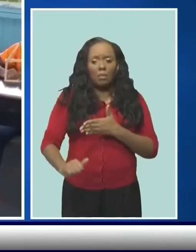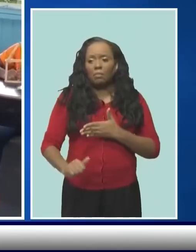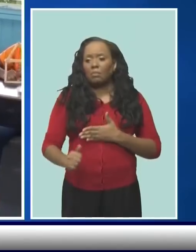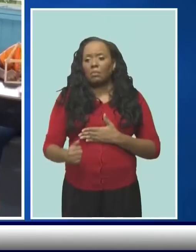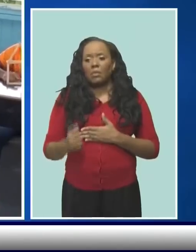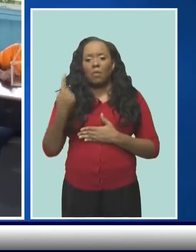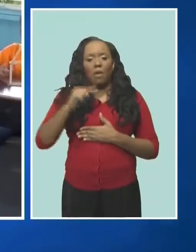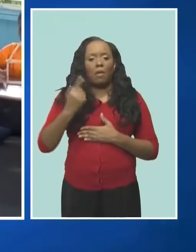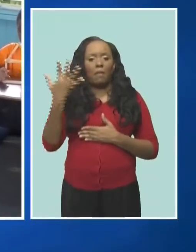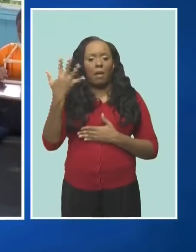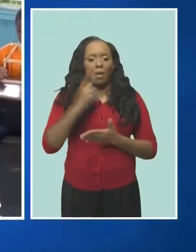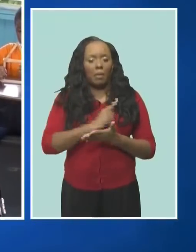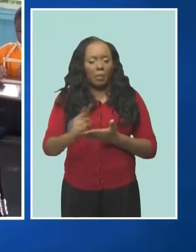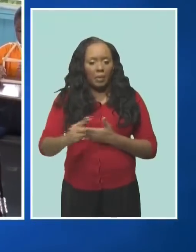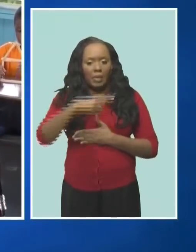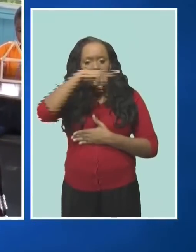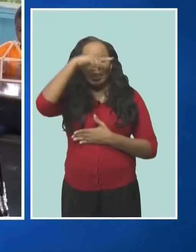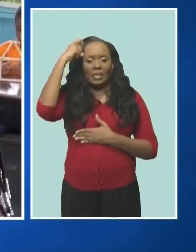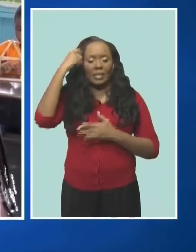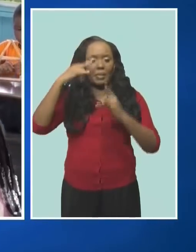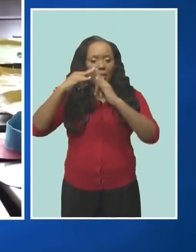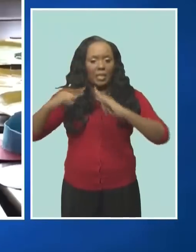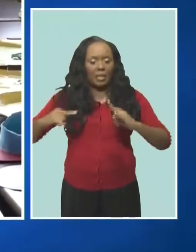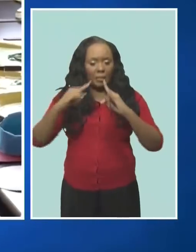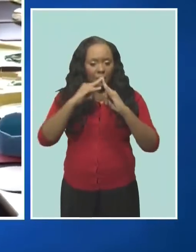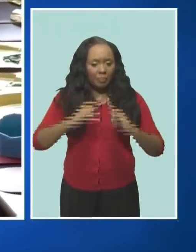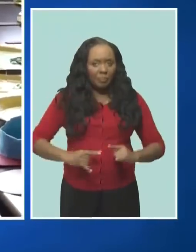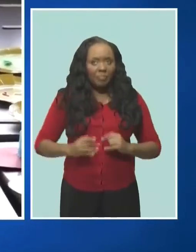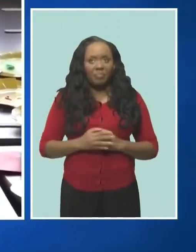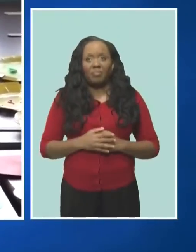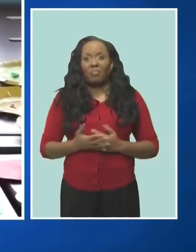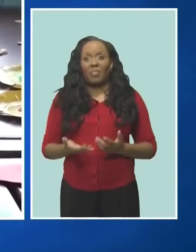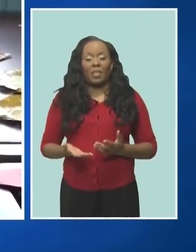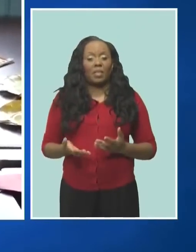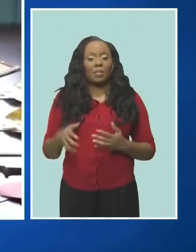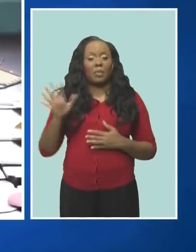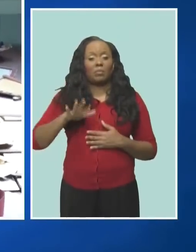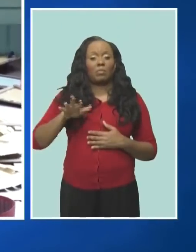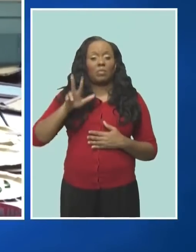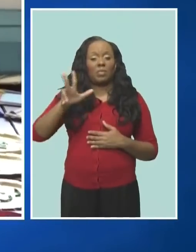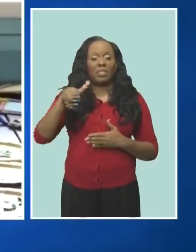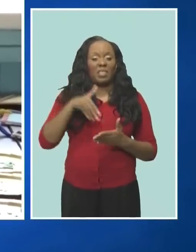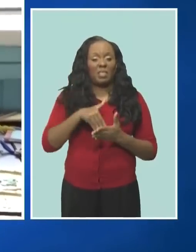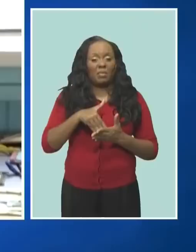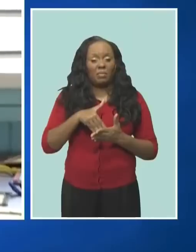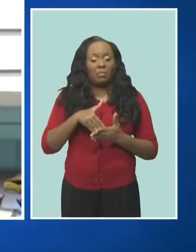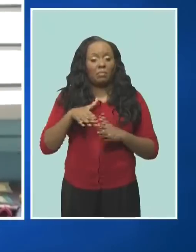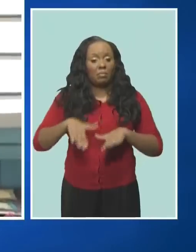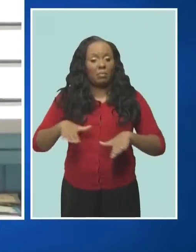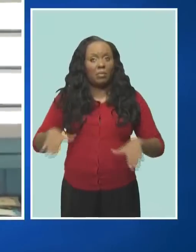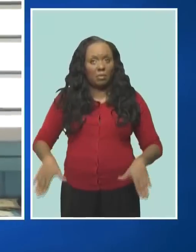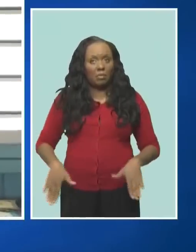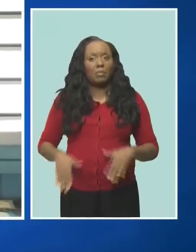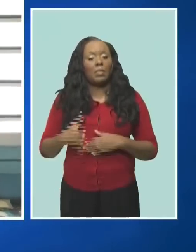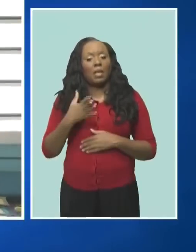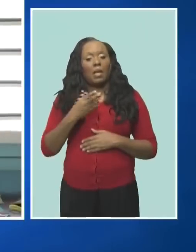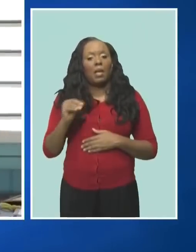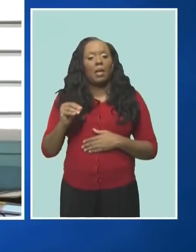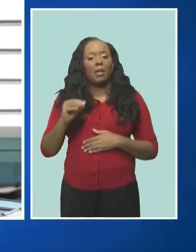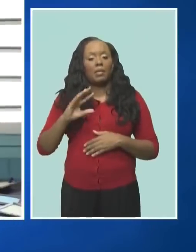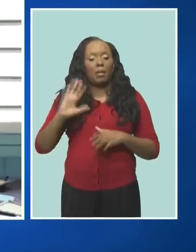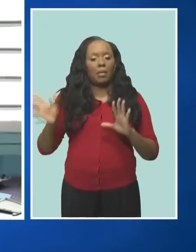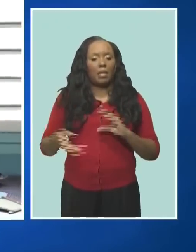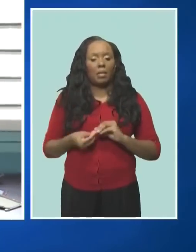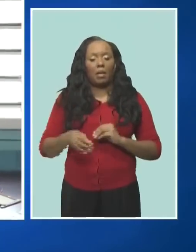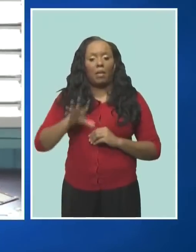Sports and Community Empowerment Charles Griffith, who says there are just under 3,000 registered campers at 47